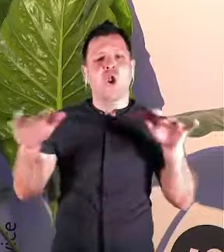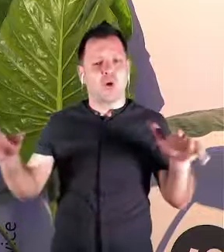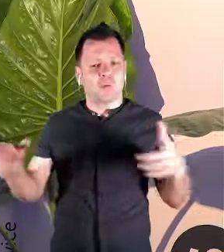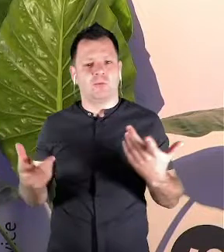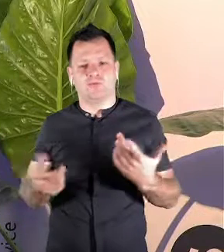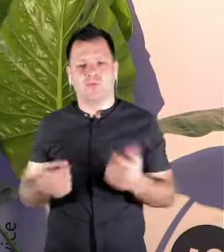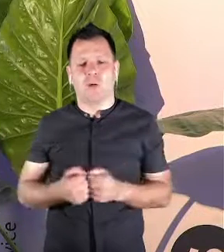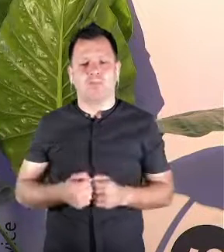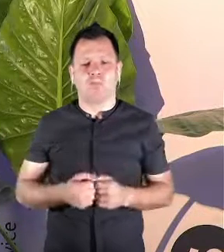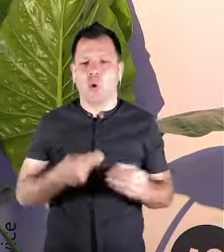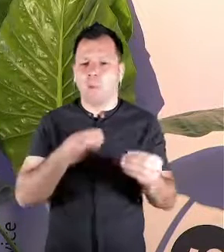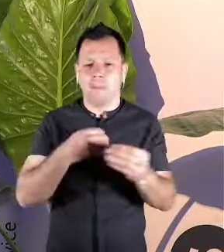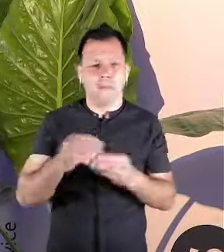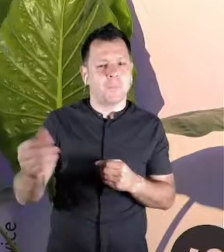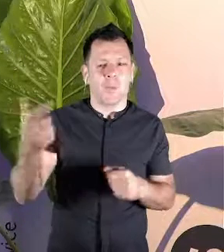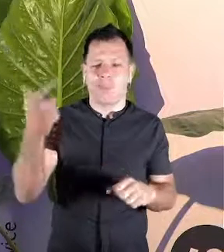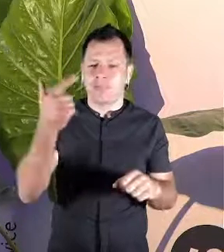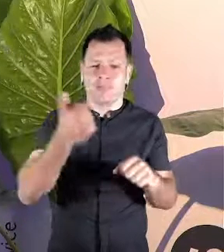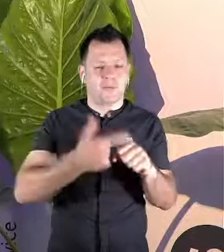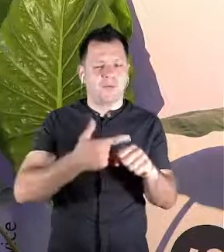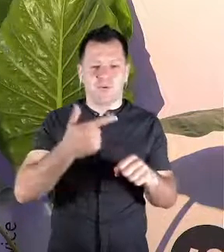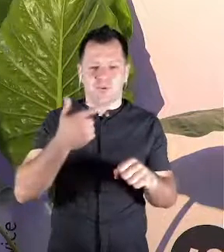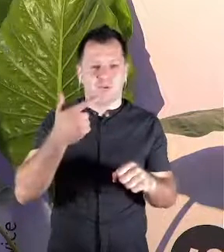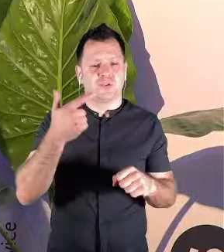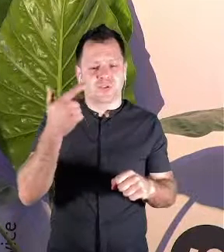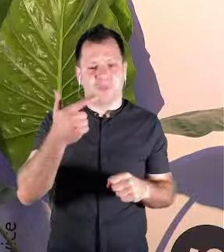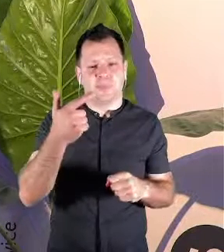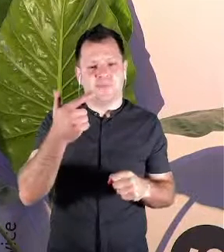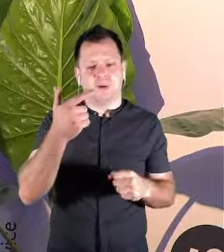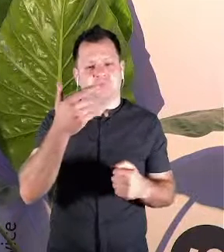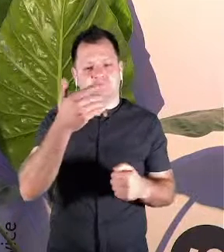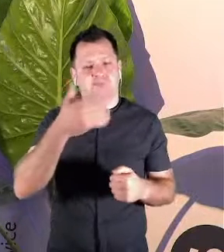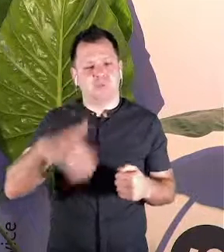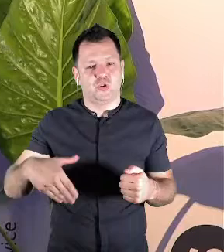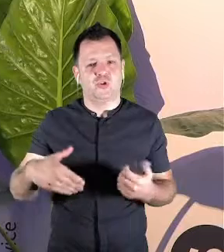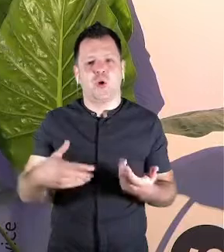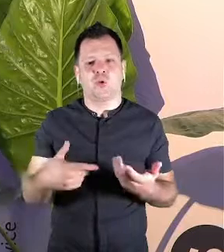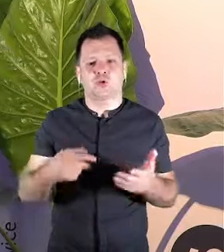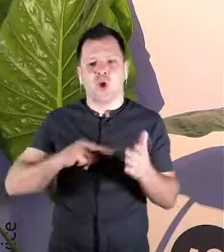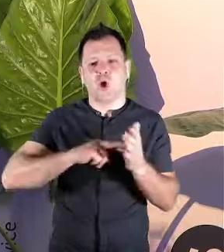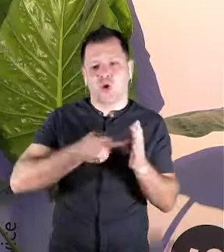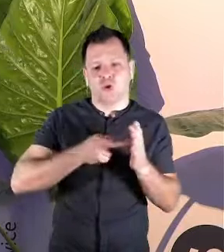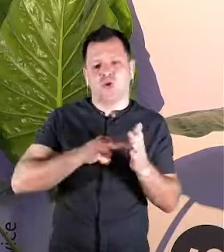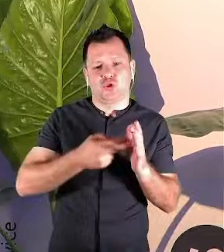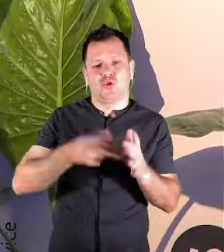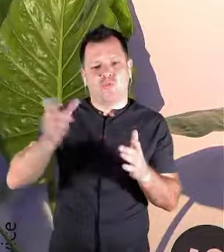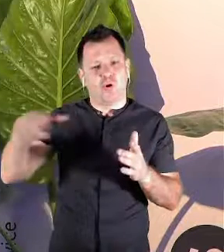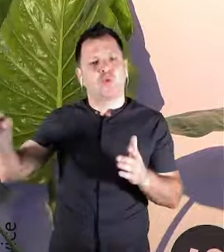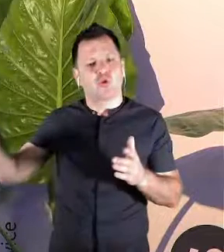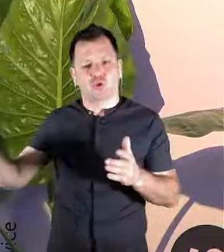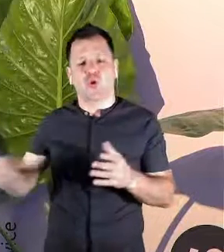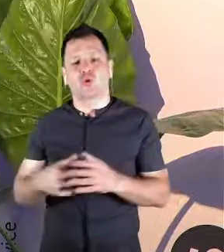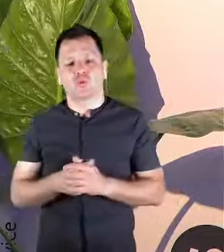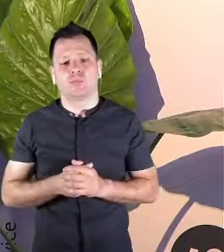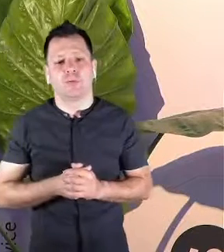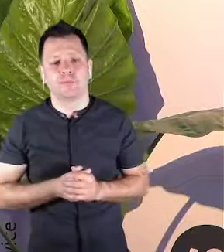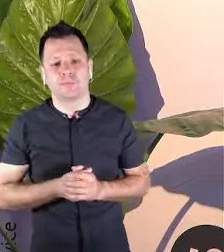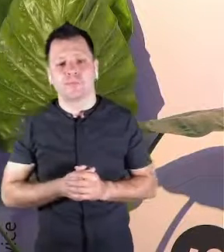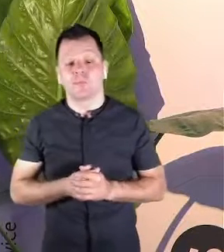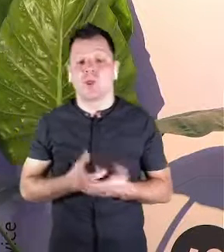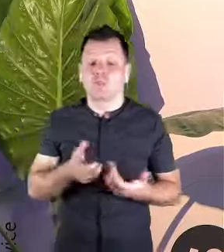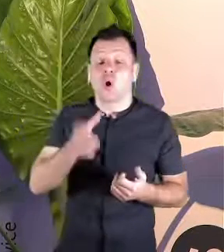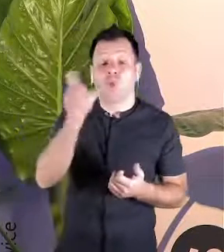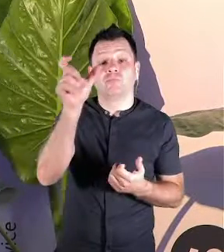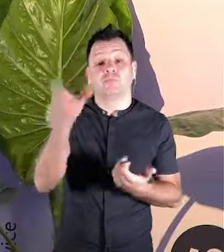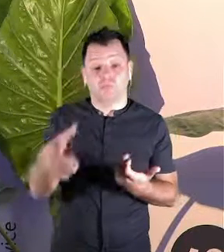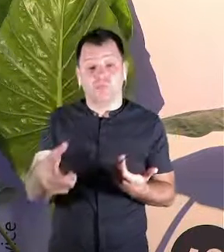this event. You unfortunately are not with us here physically in Katowice, but you joined us online, and